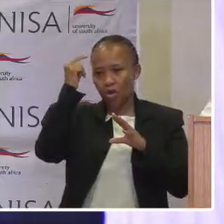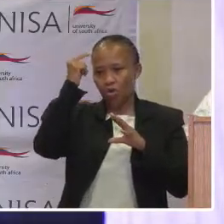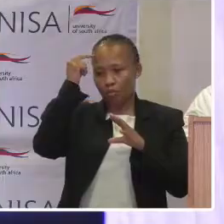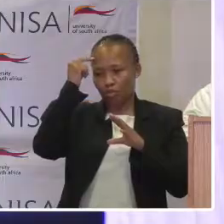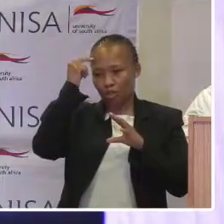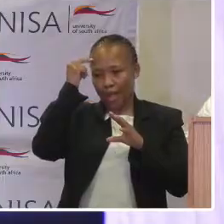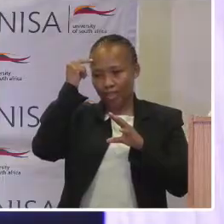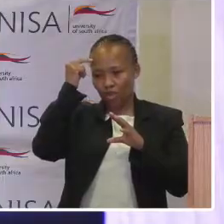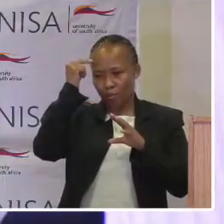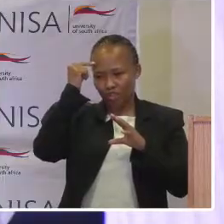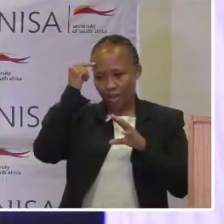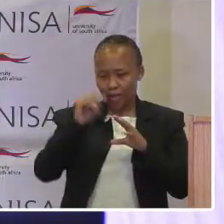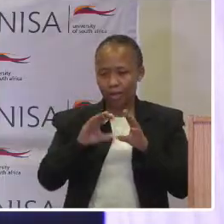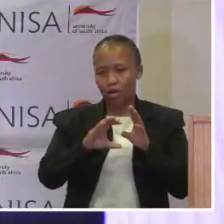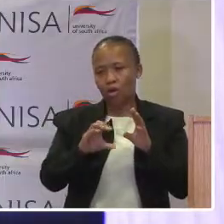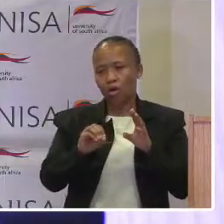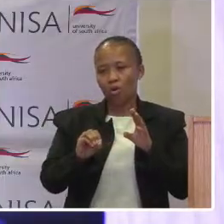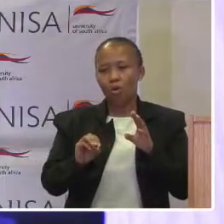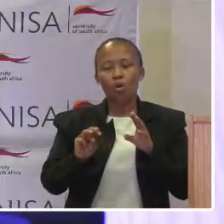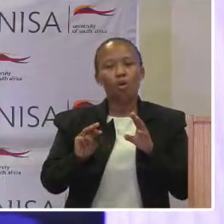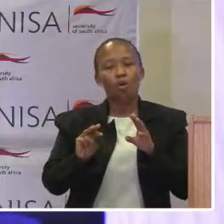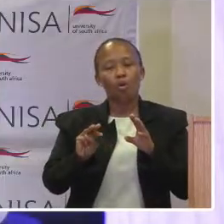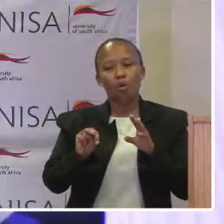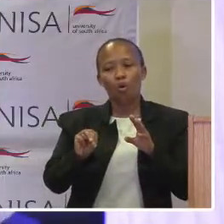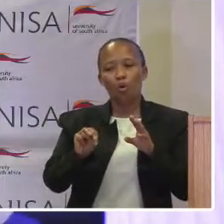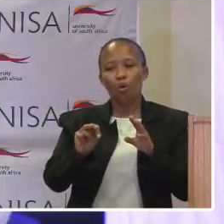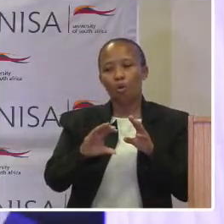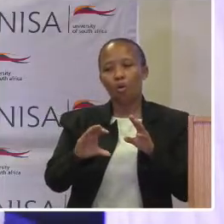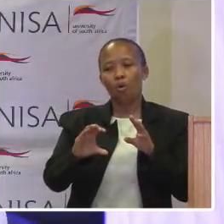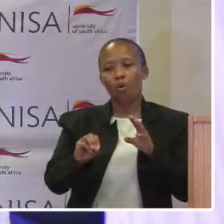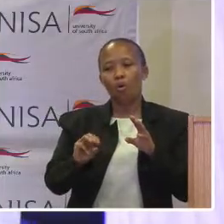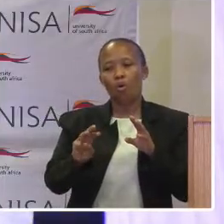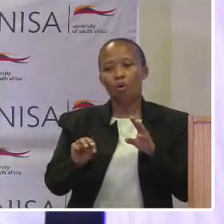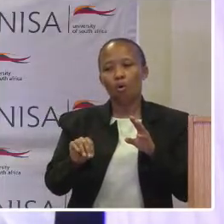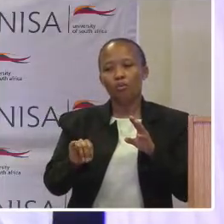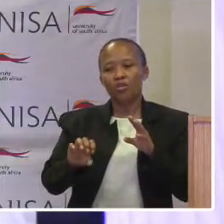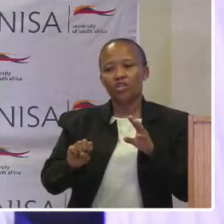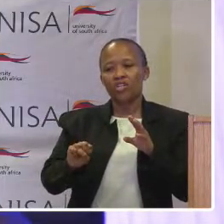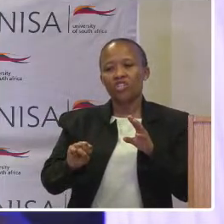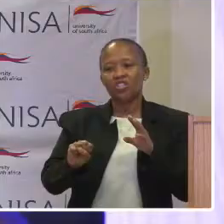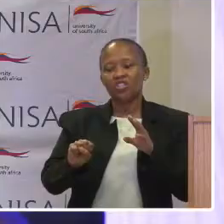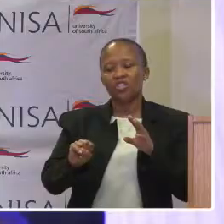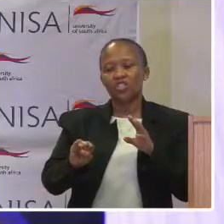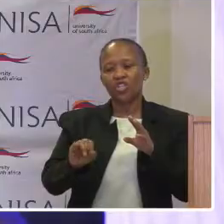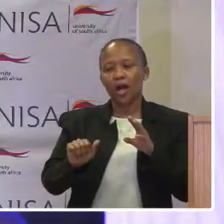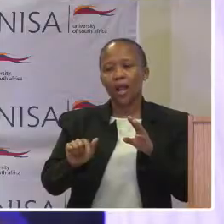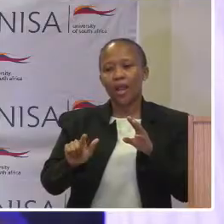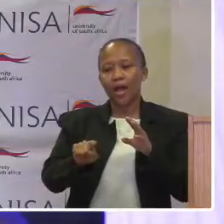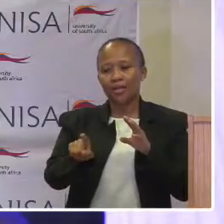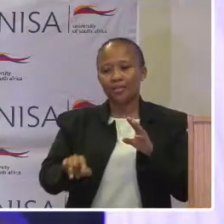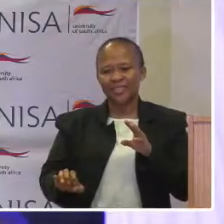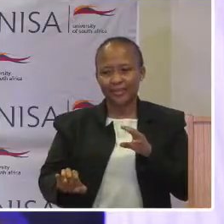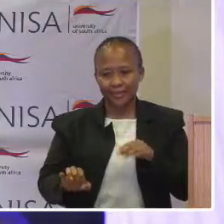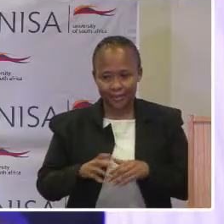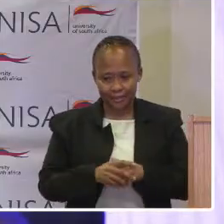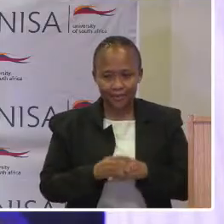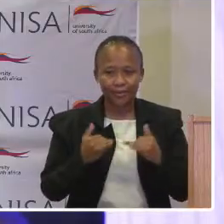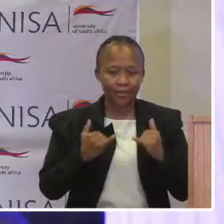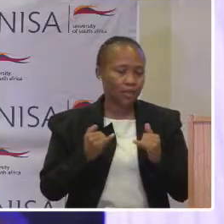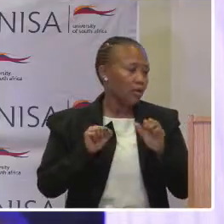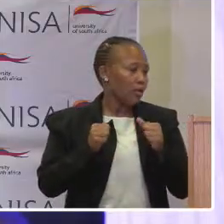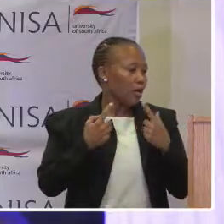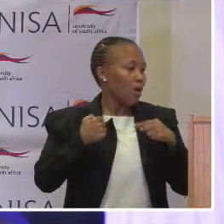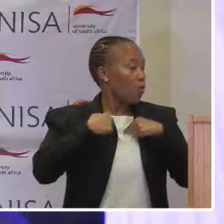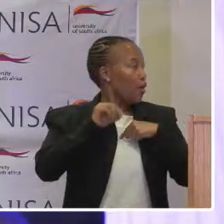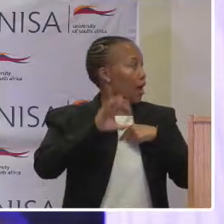research. So we do this in various ways. We've got challenges, usually termed innovation